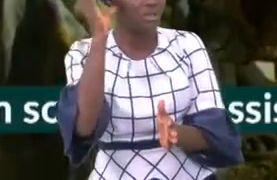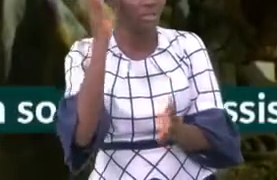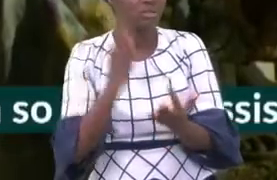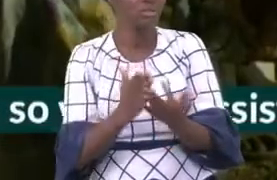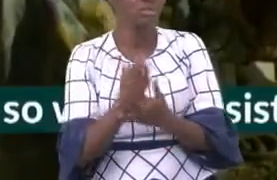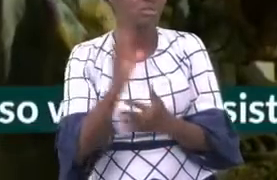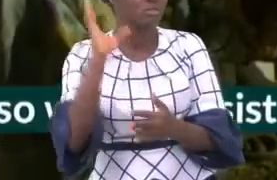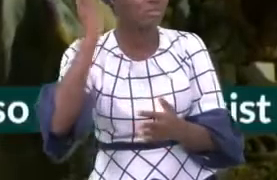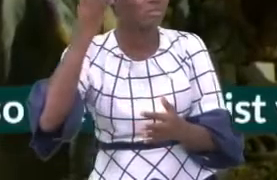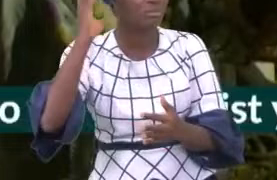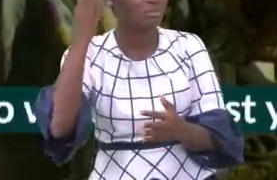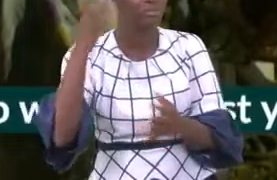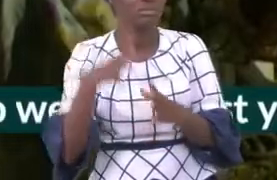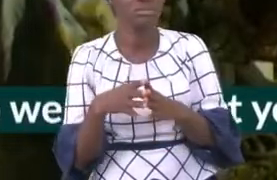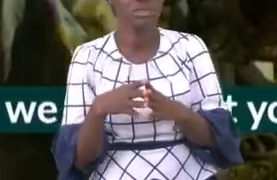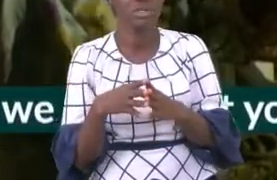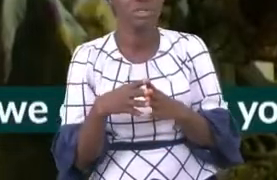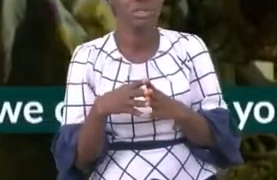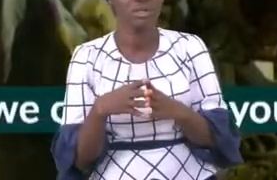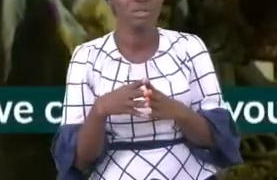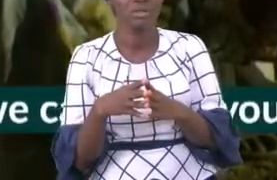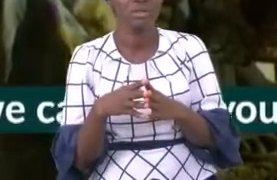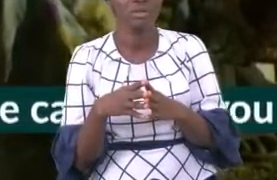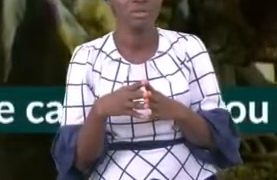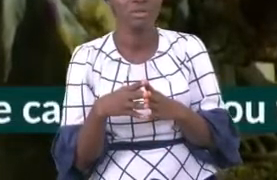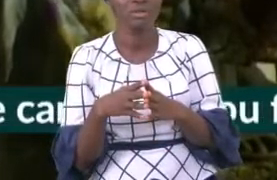you can send on WhatsApp